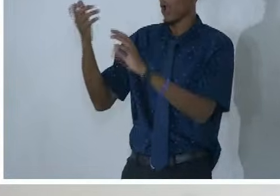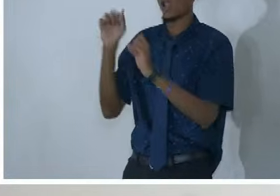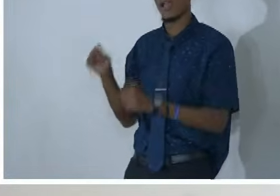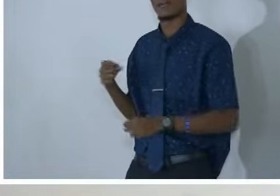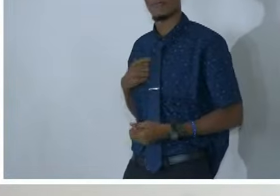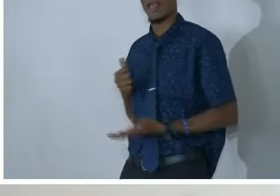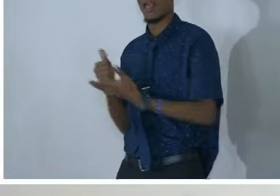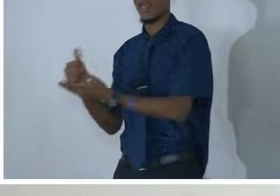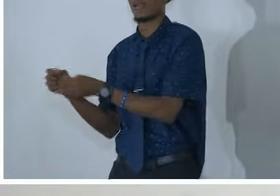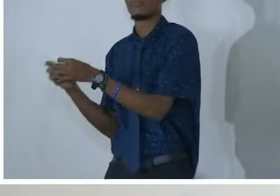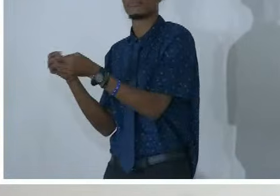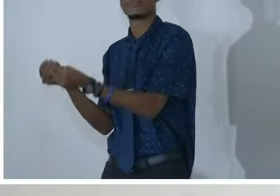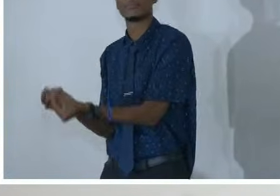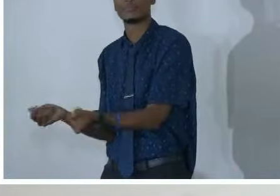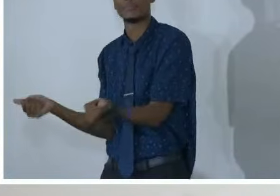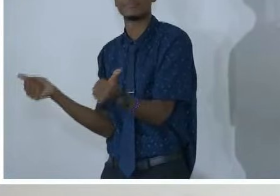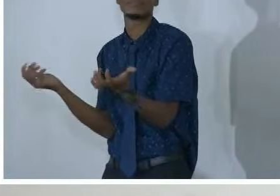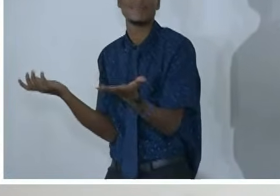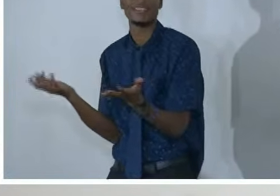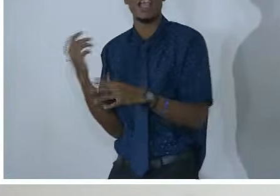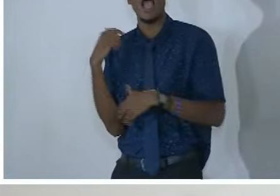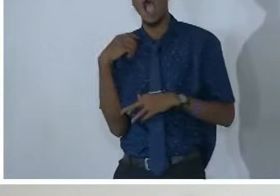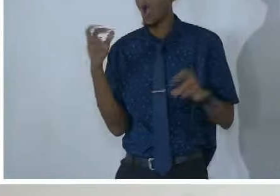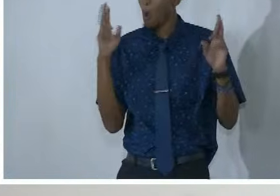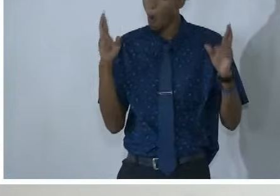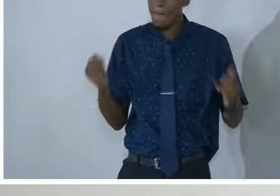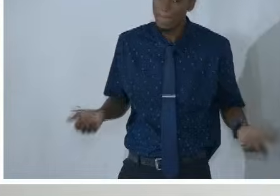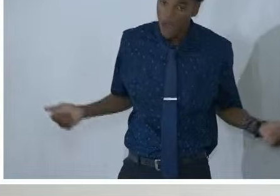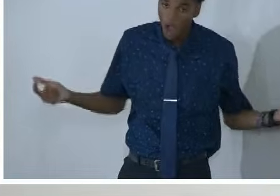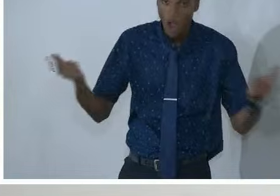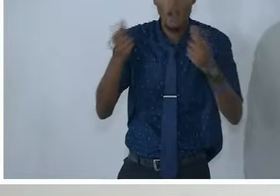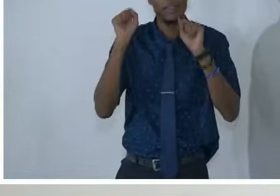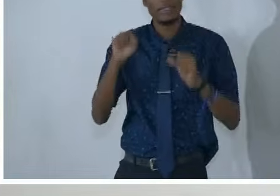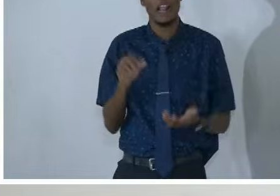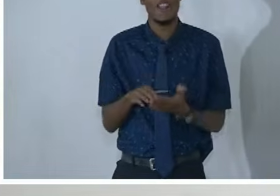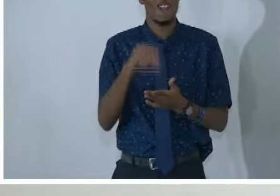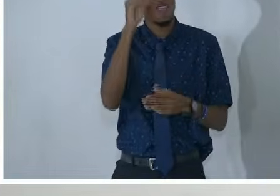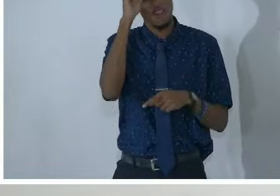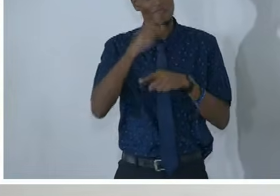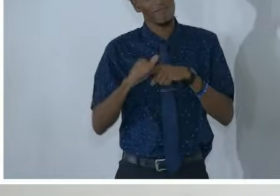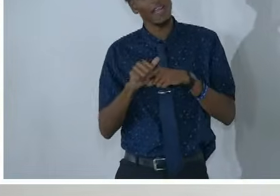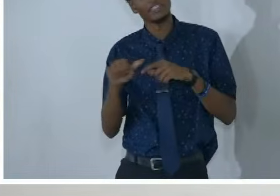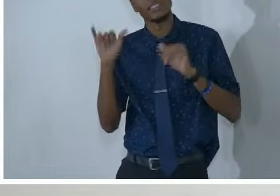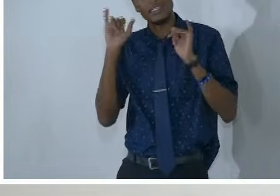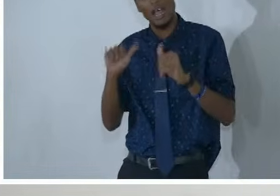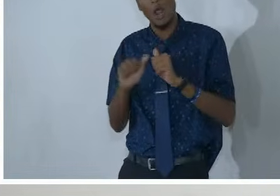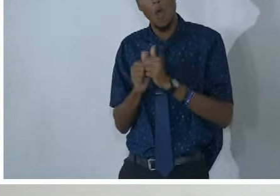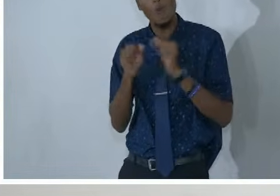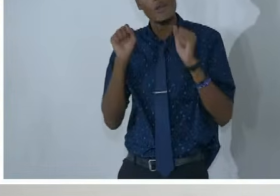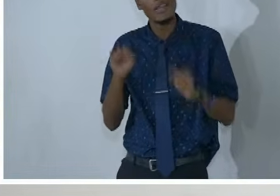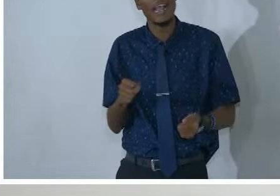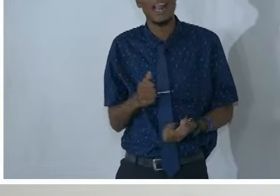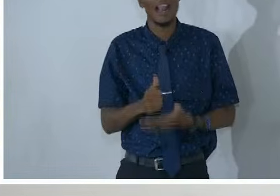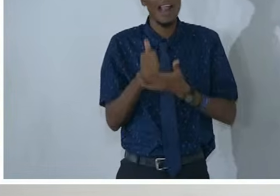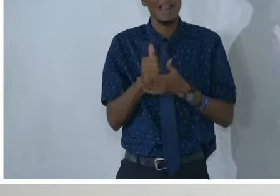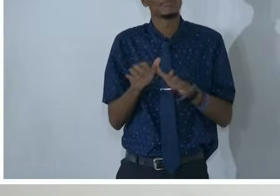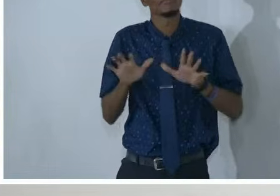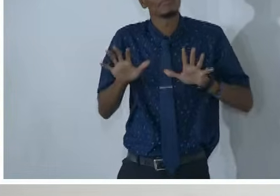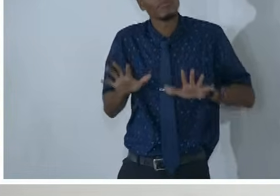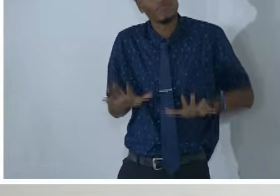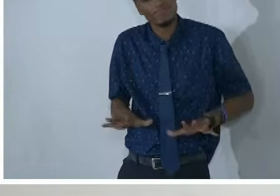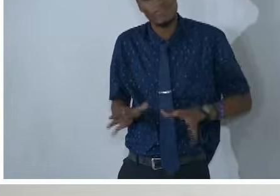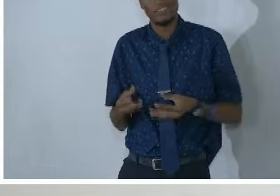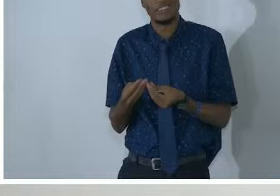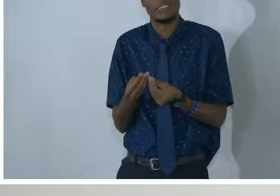us in here will learn about the practice of mediation and how it can help to really ease and solve